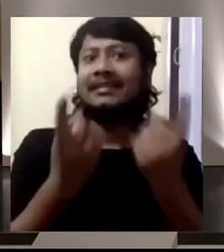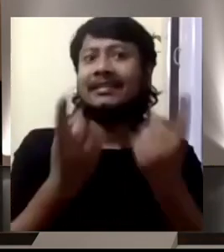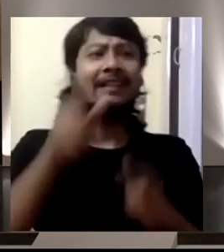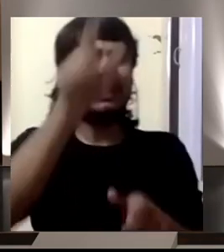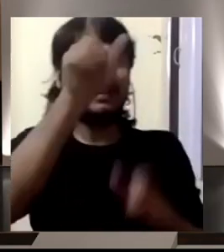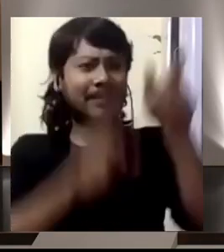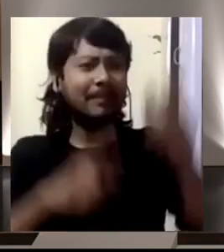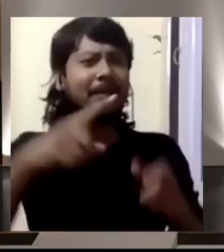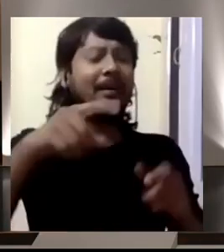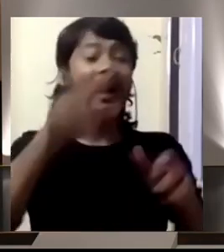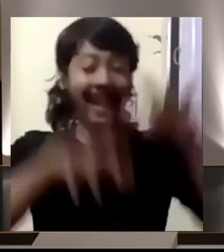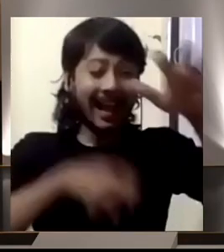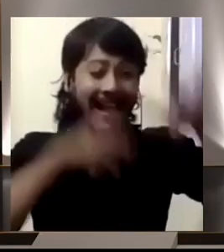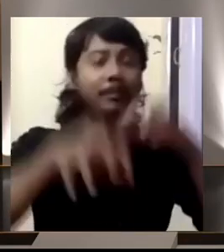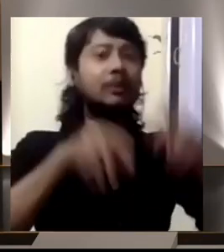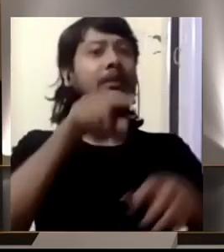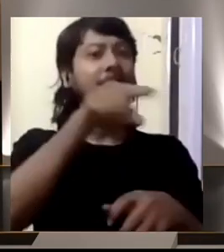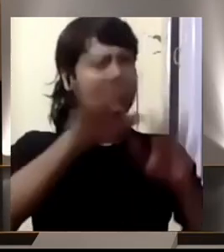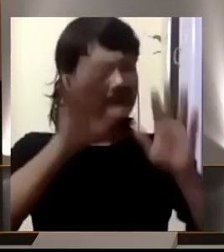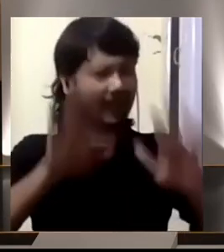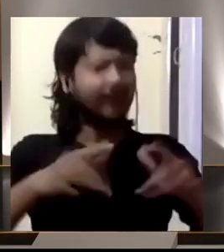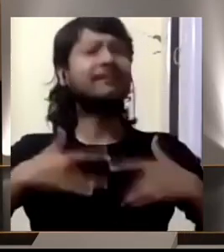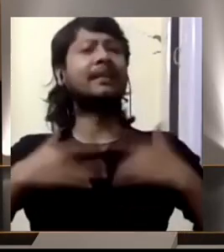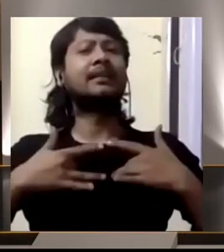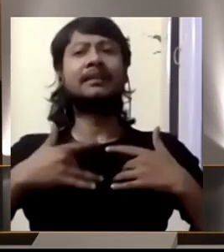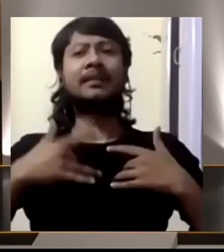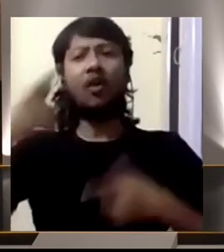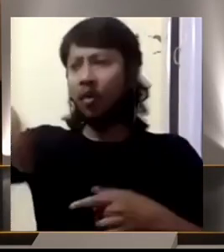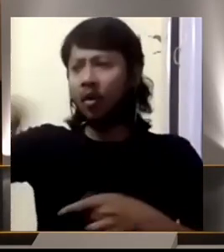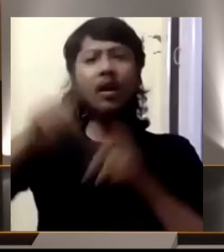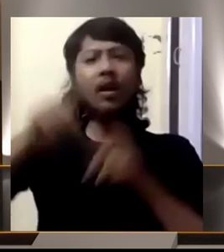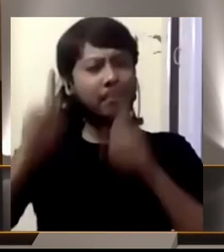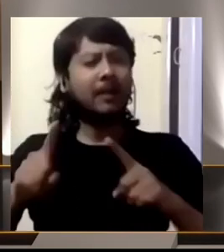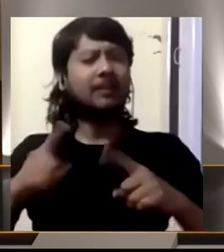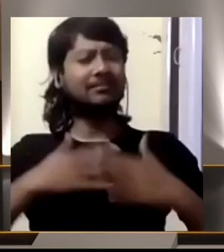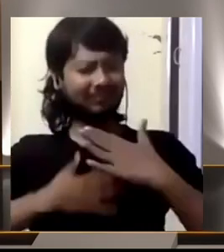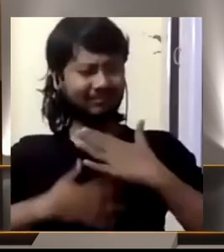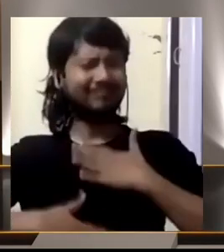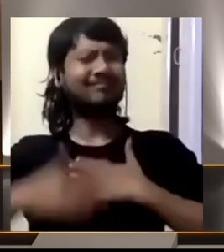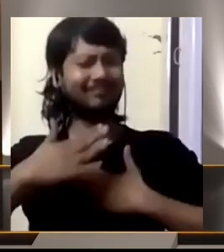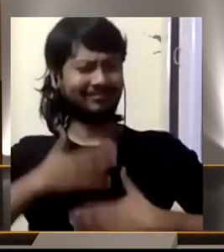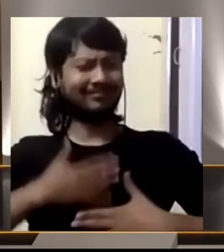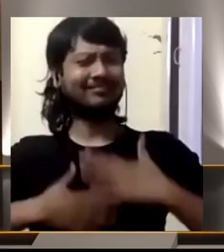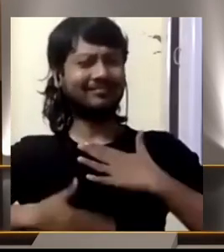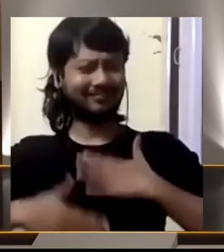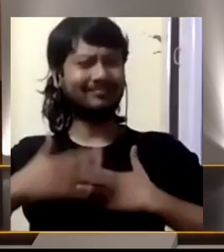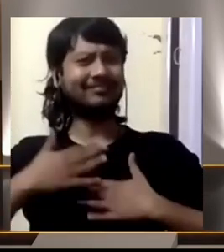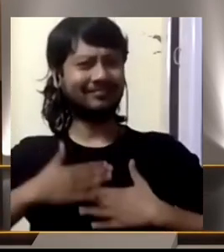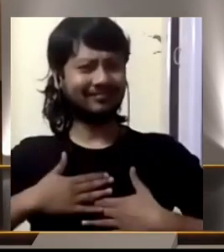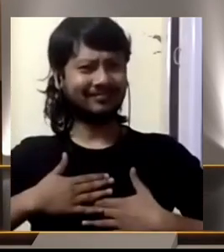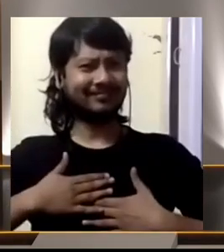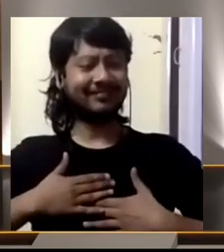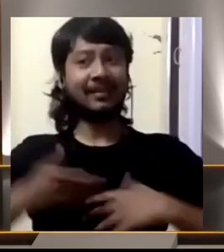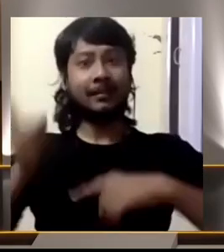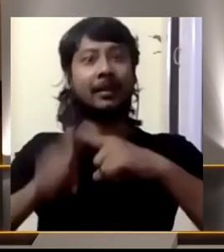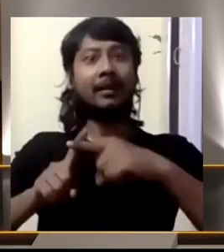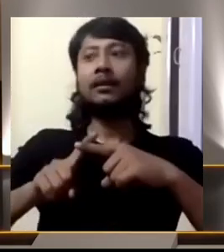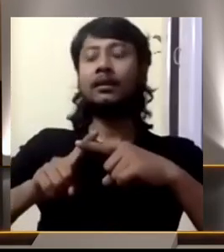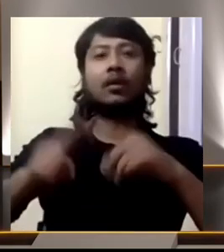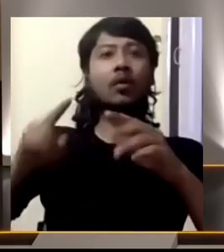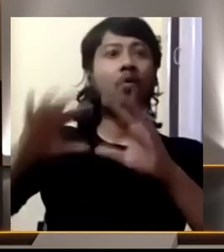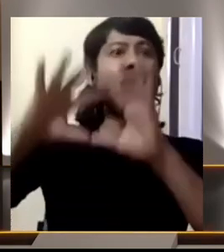other industries, and to connect with them in ways that actually changed an entire industry. She